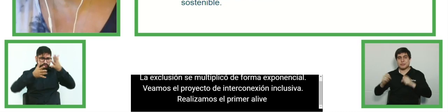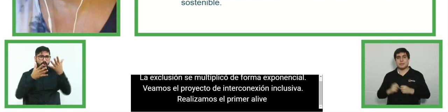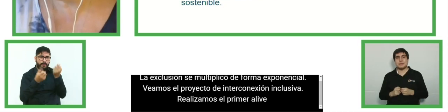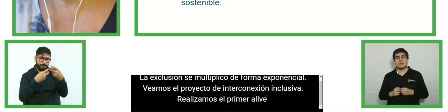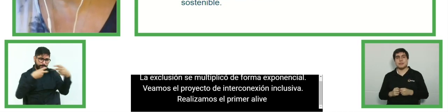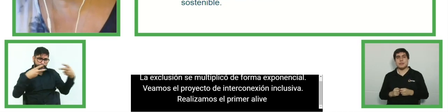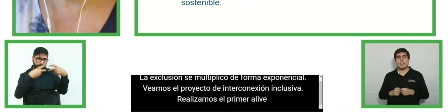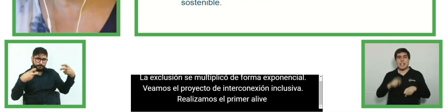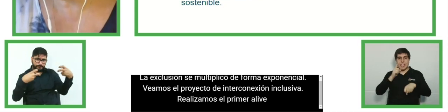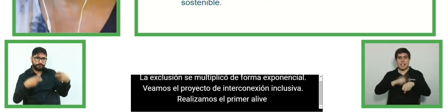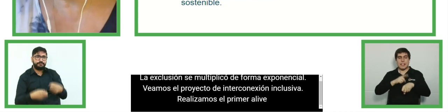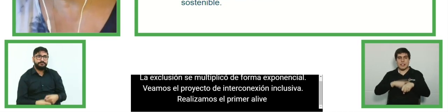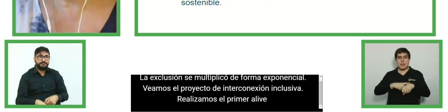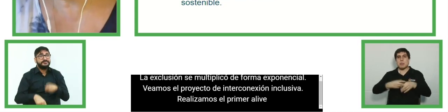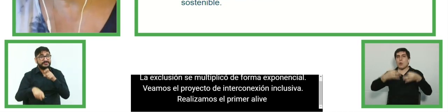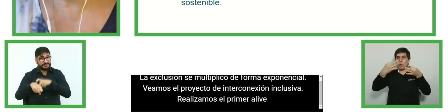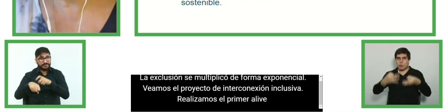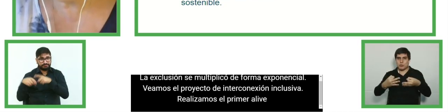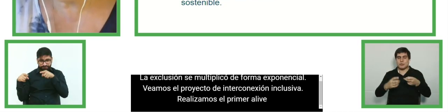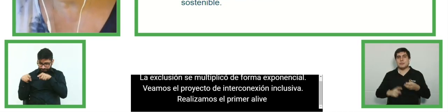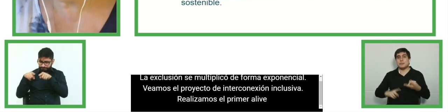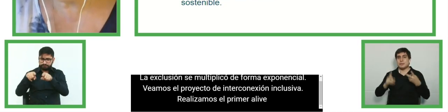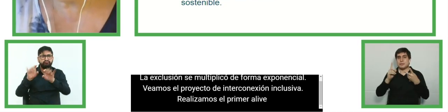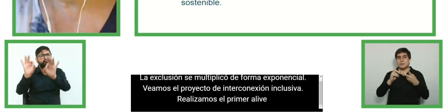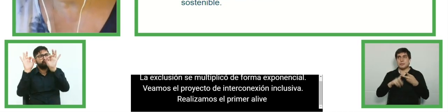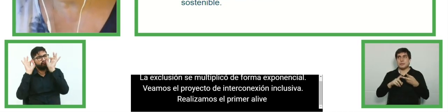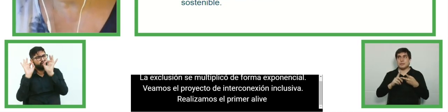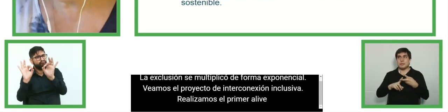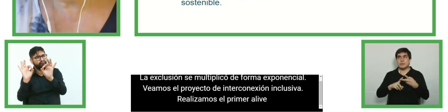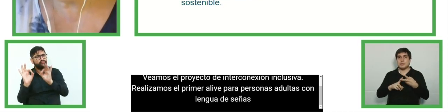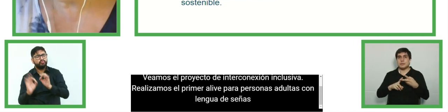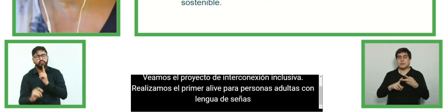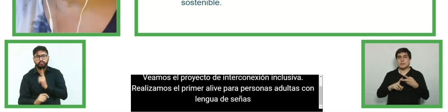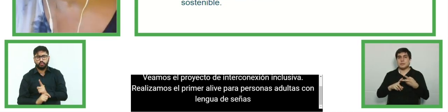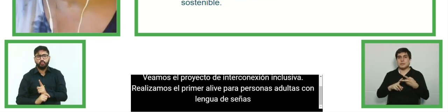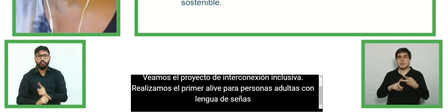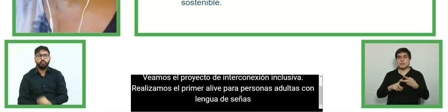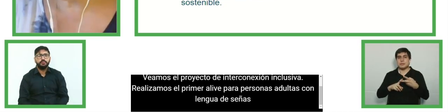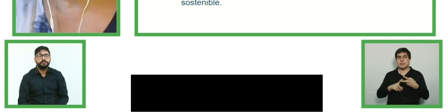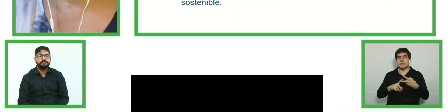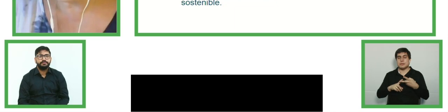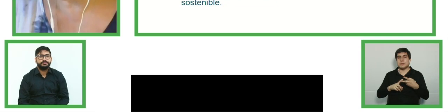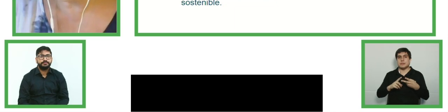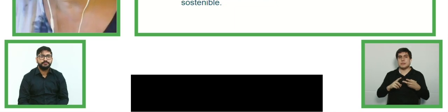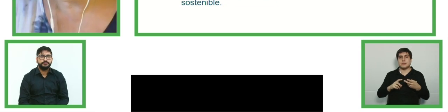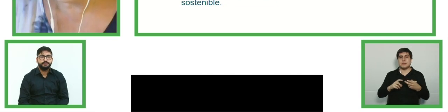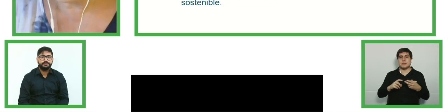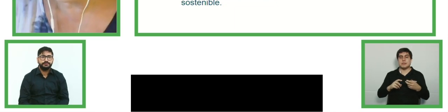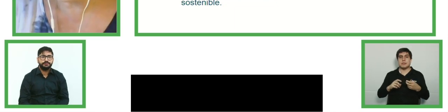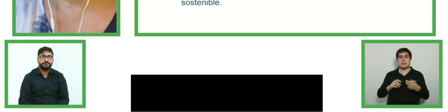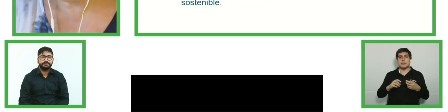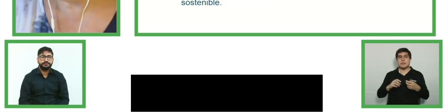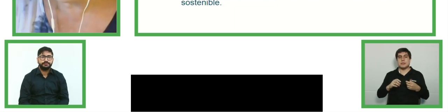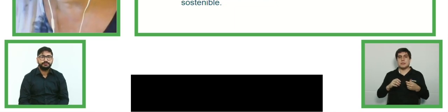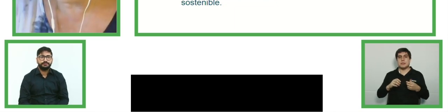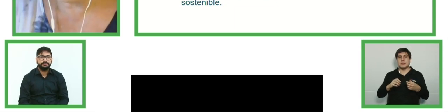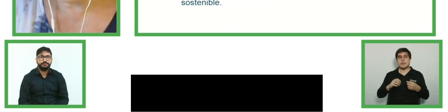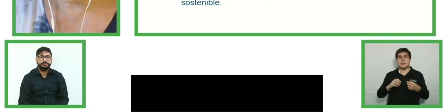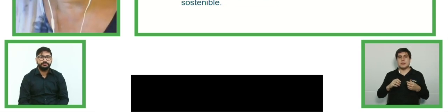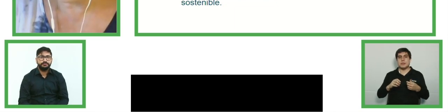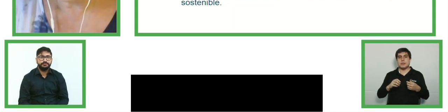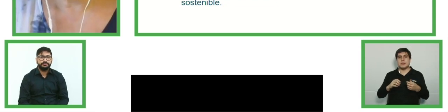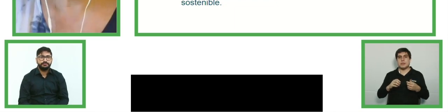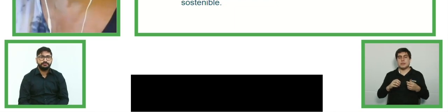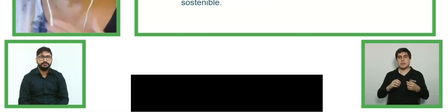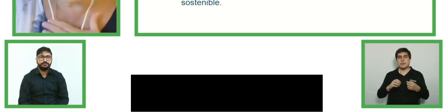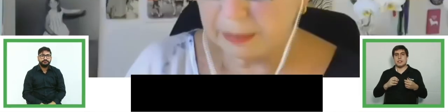On 22 June, we created a childhood. I'm going to finish now.